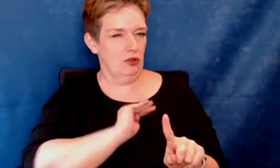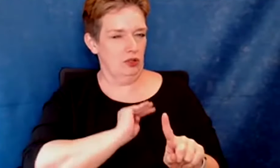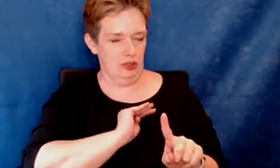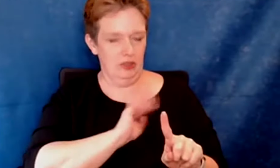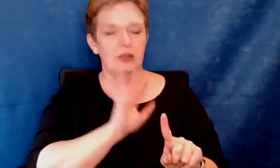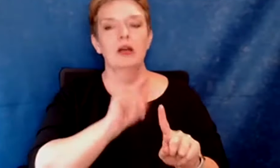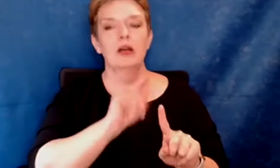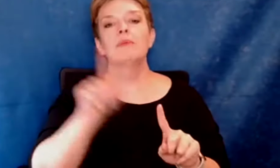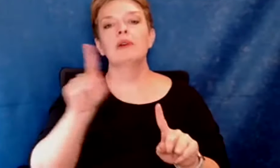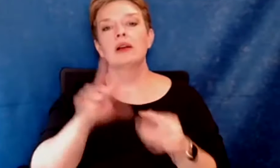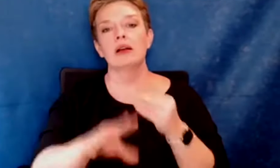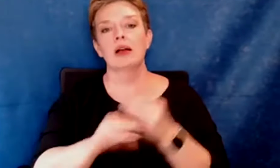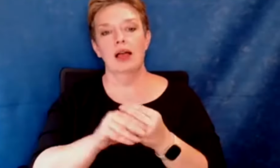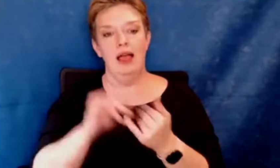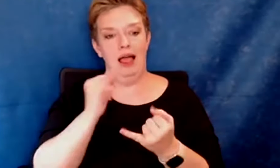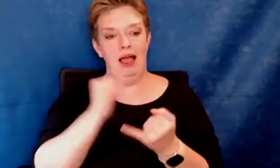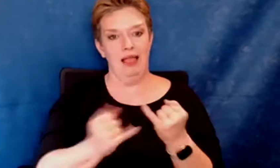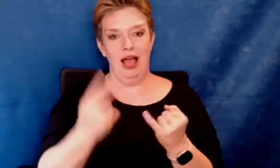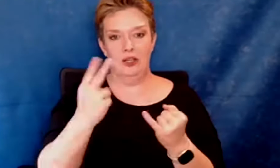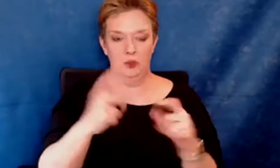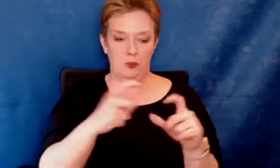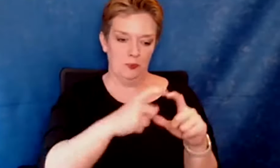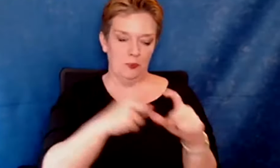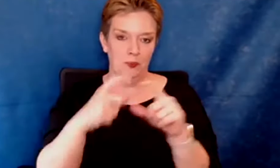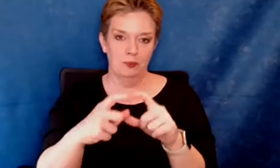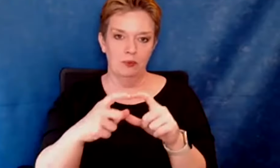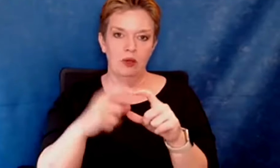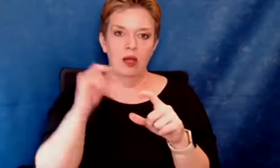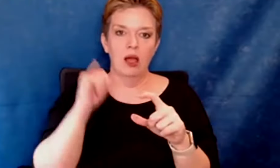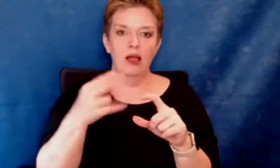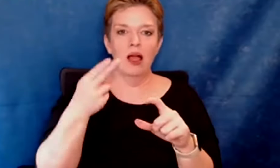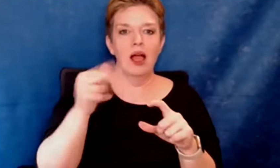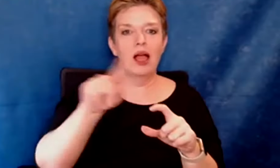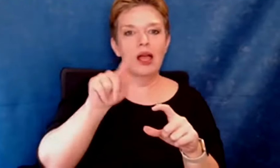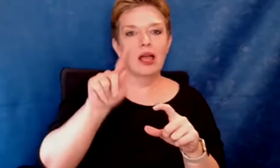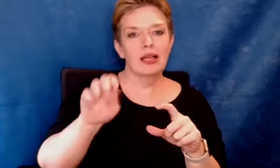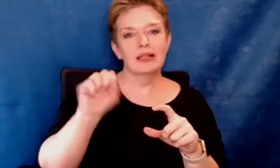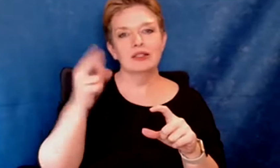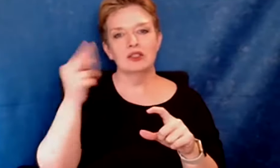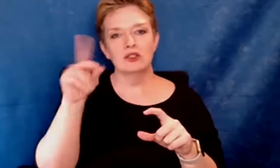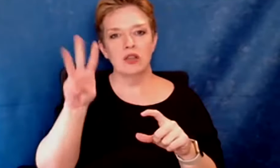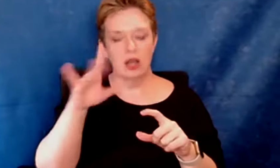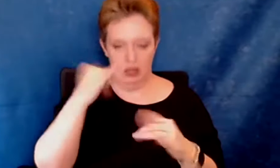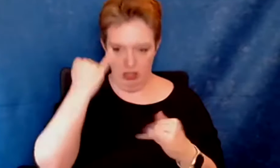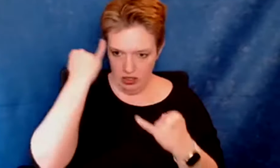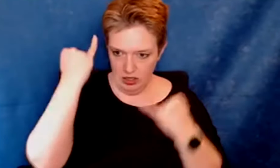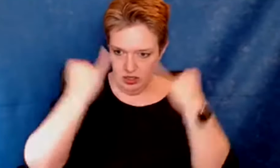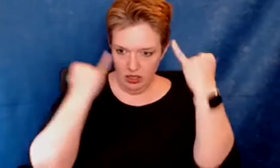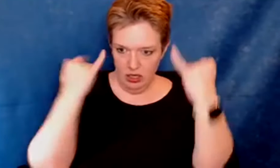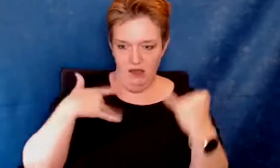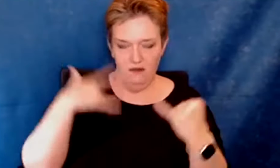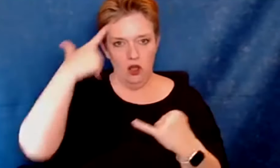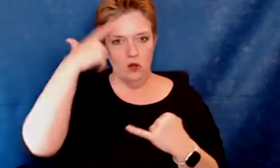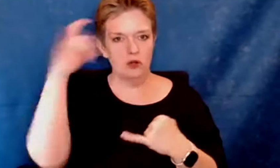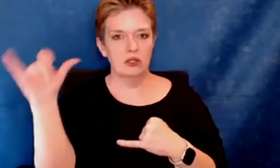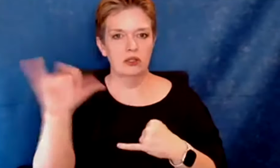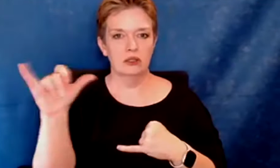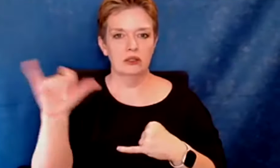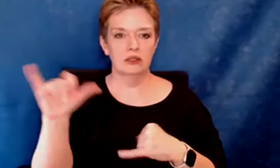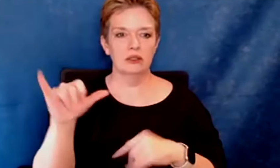the last two works are incredible because of the haze and shadow that spur the imagination and are very dreamlike. And Yes.